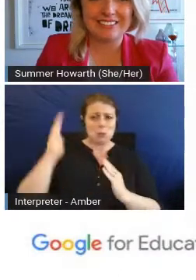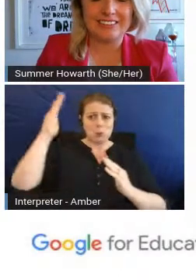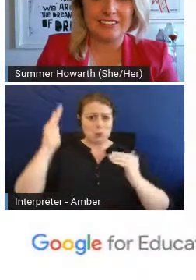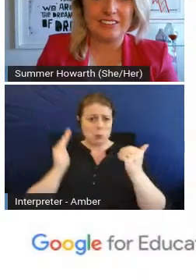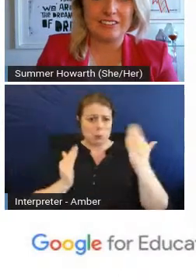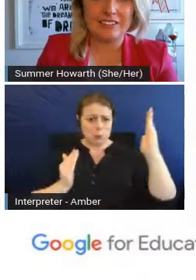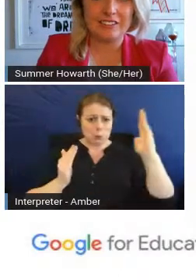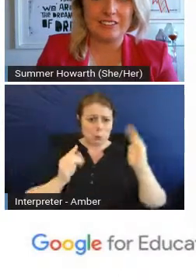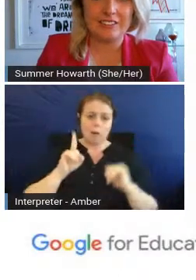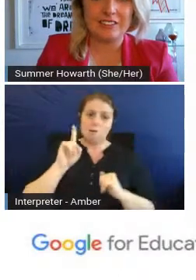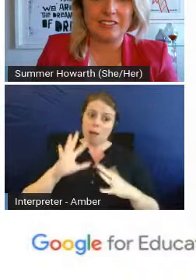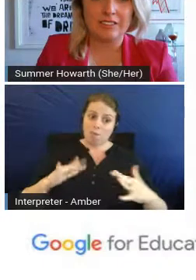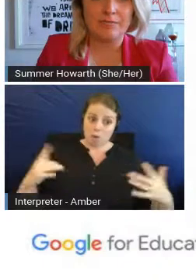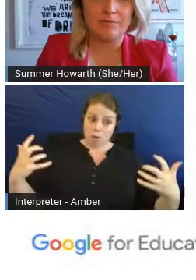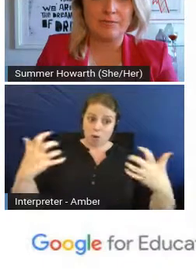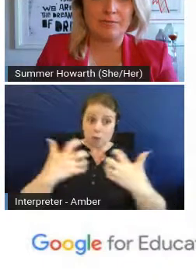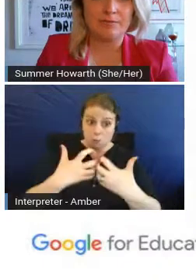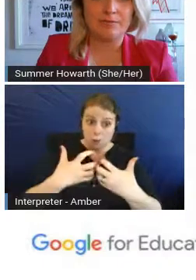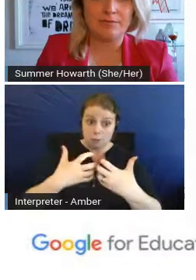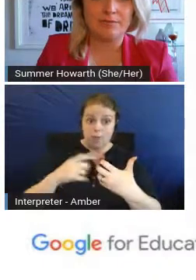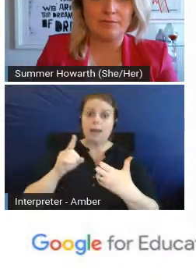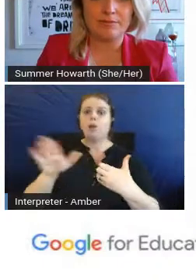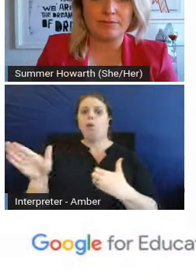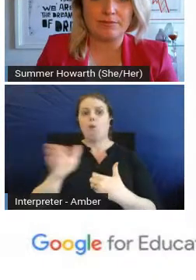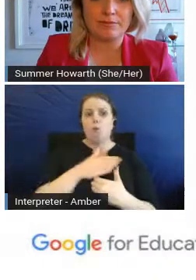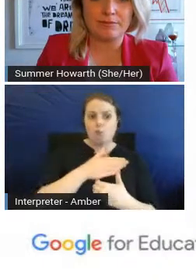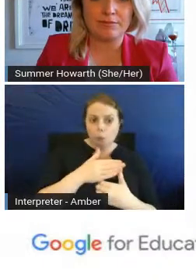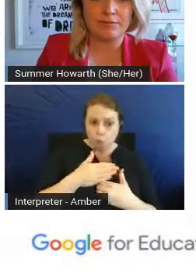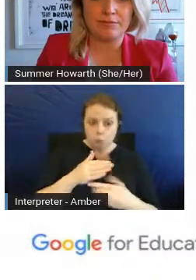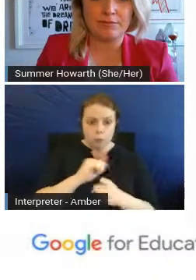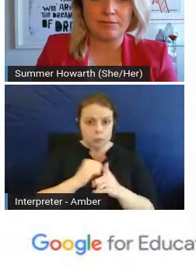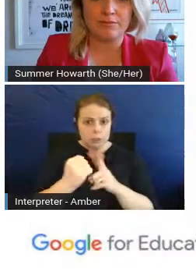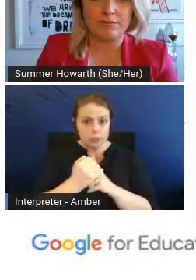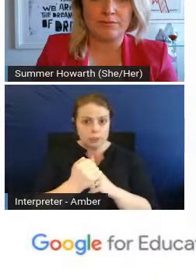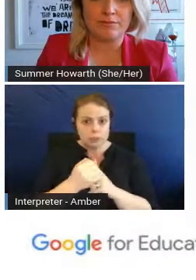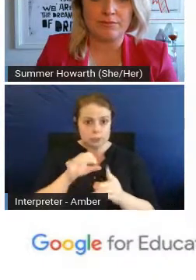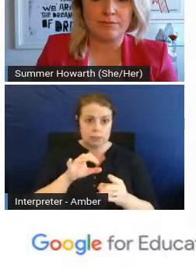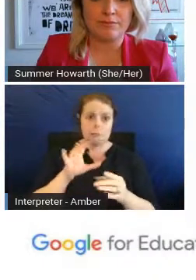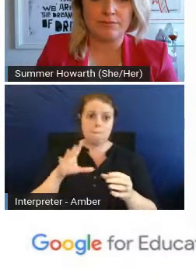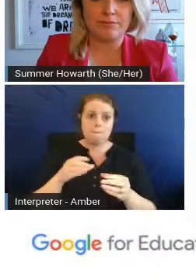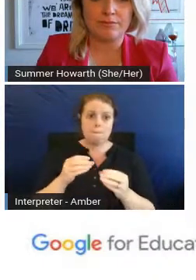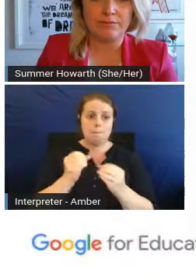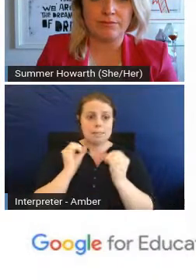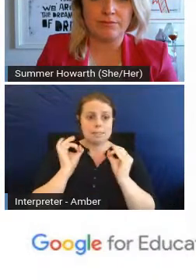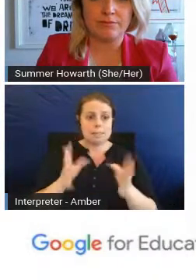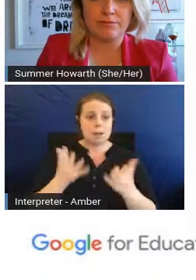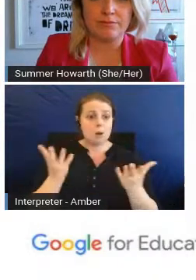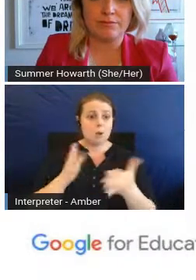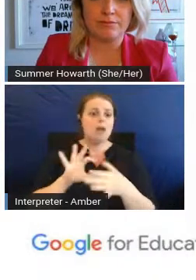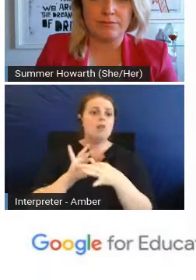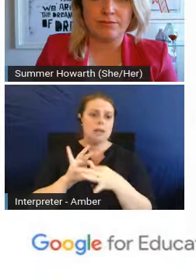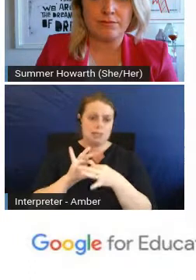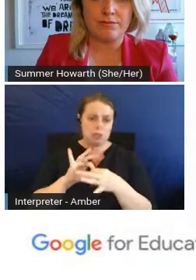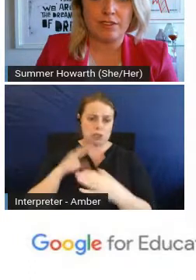but I think in all cases, we need to start with relationships. So we really want to understand that.